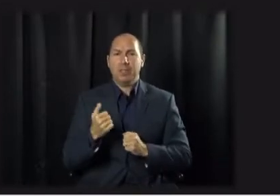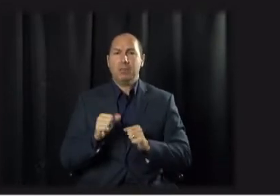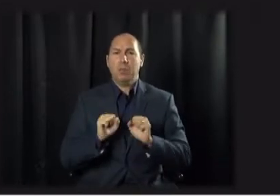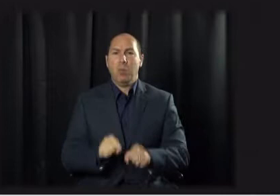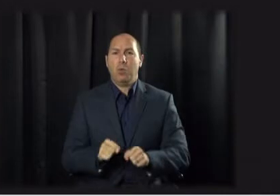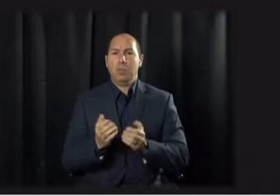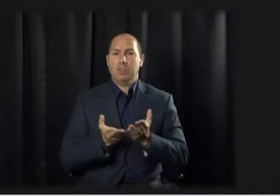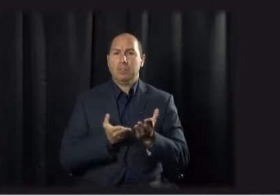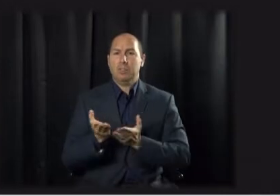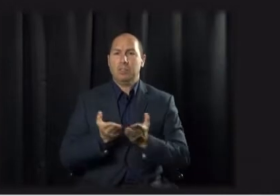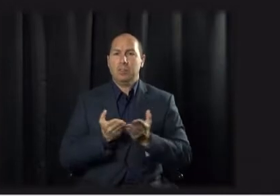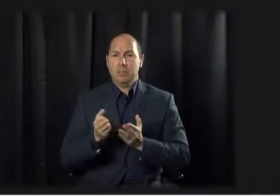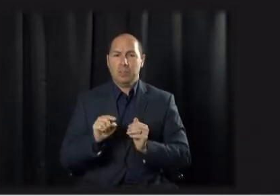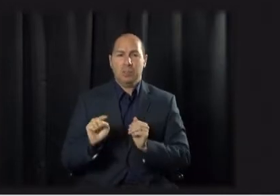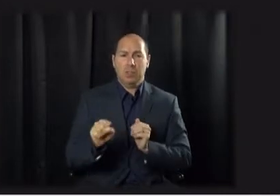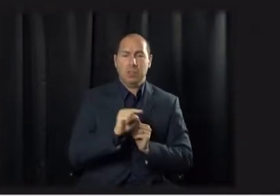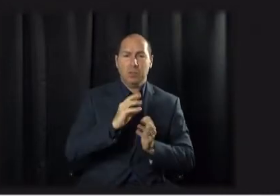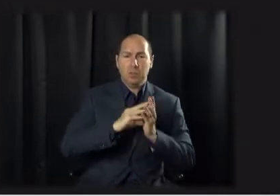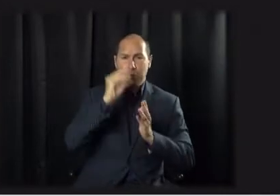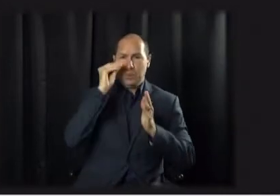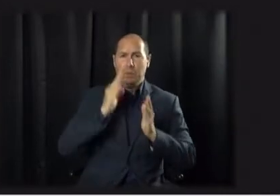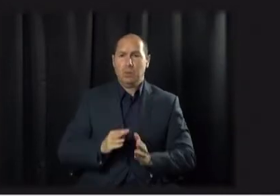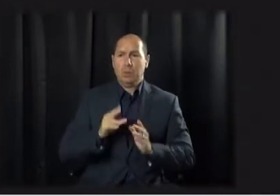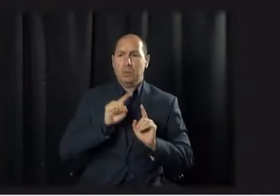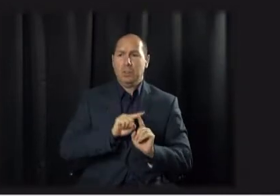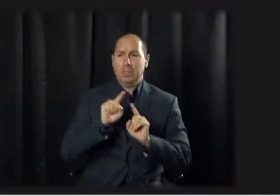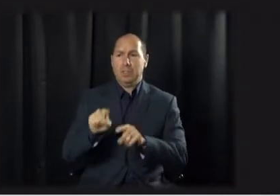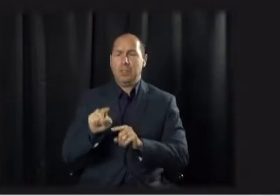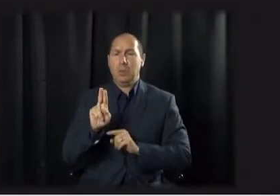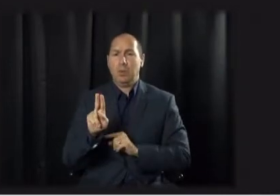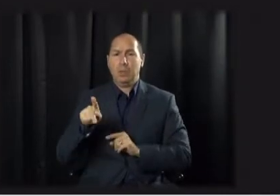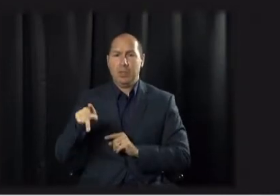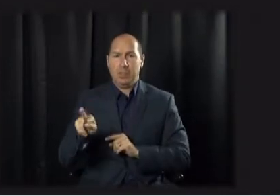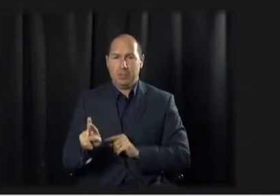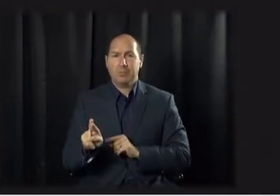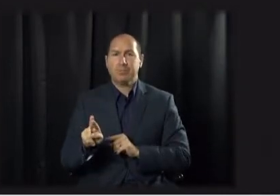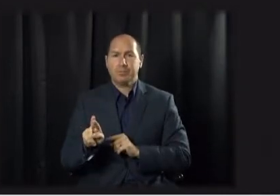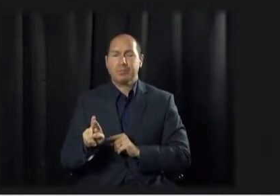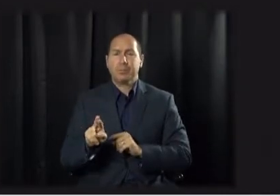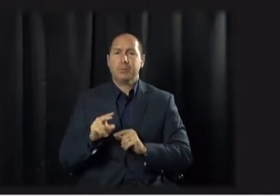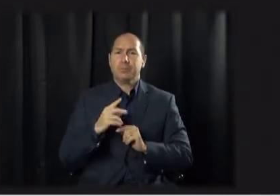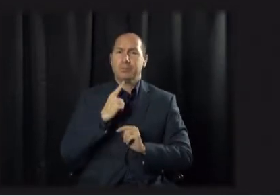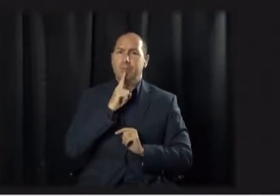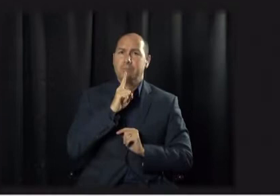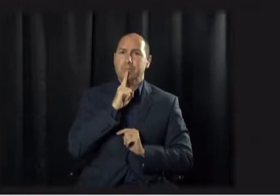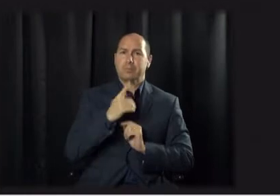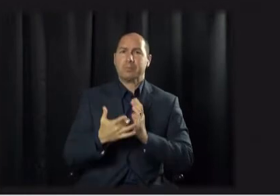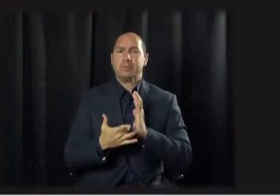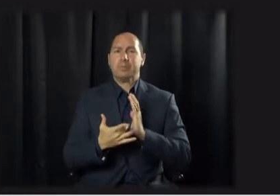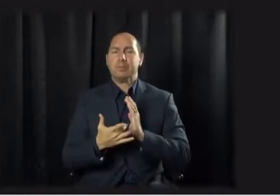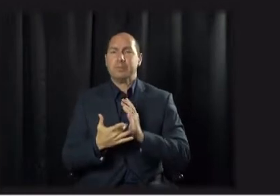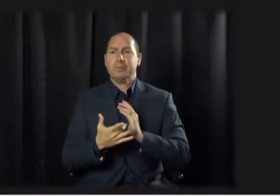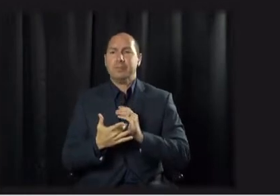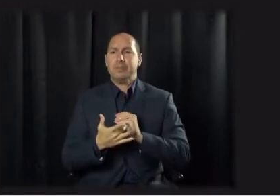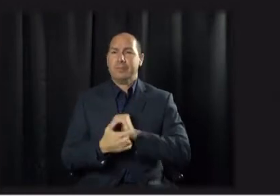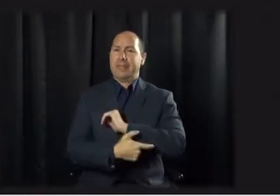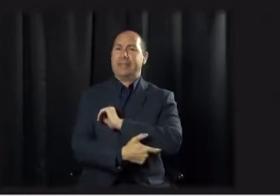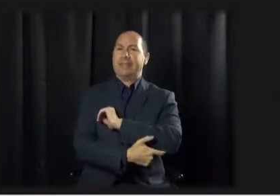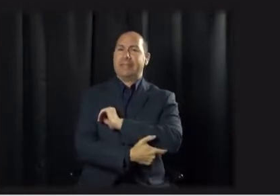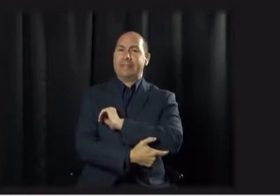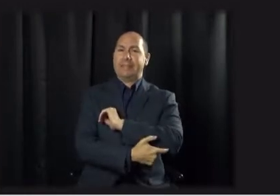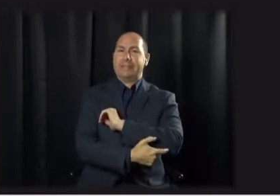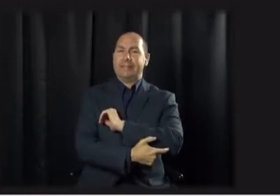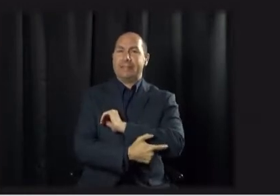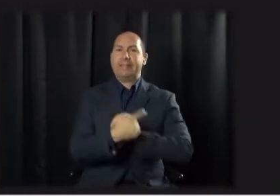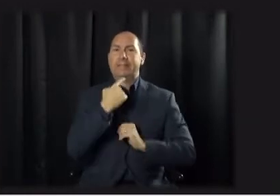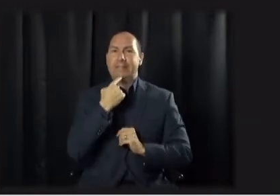to the students who attend the UPR. It is very tempting to say that we should